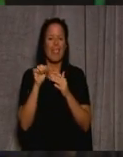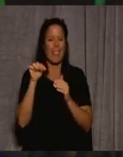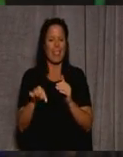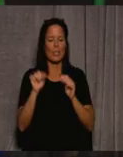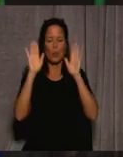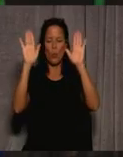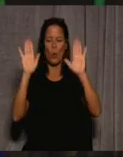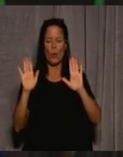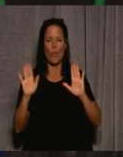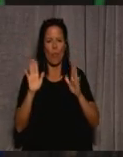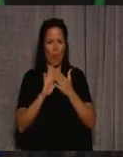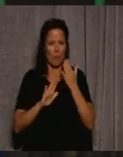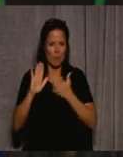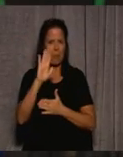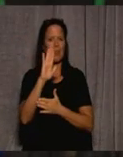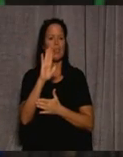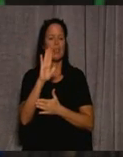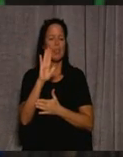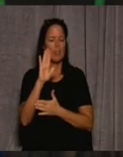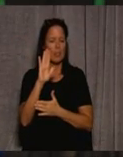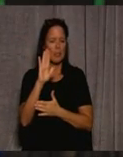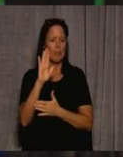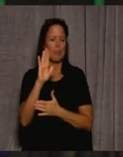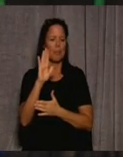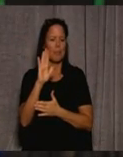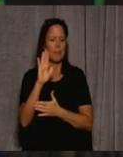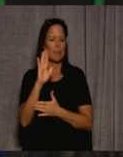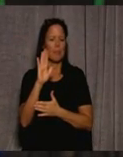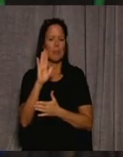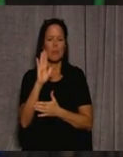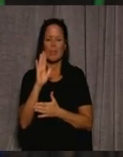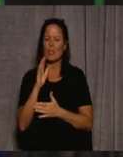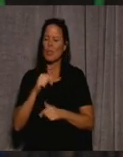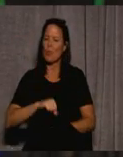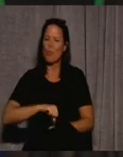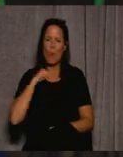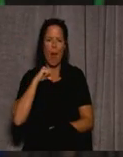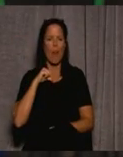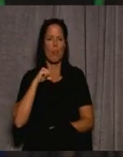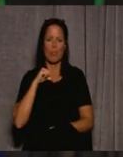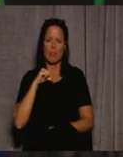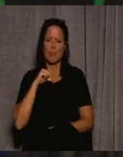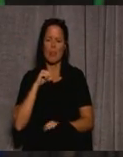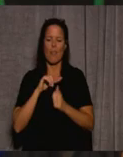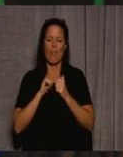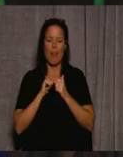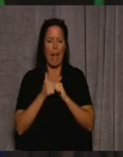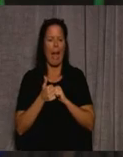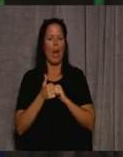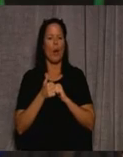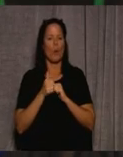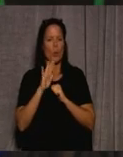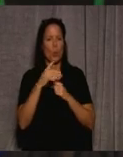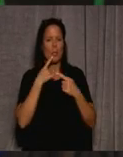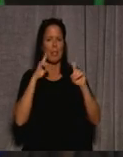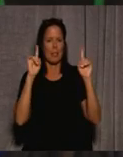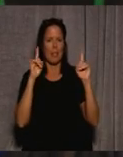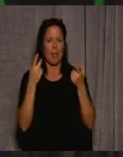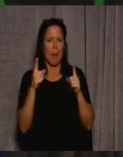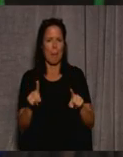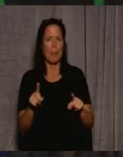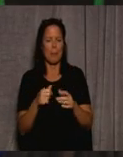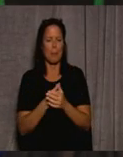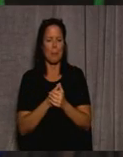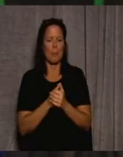institution is so exceedingly proud of how far you've come.